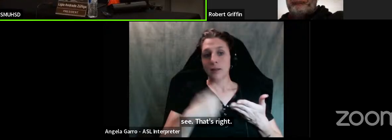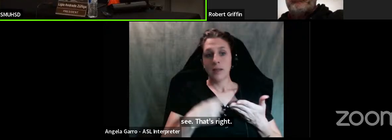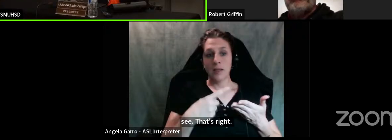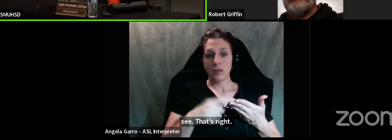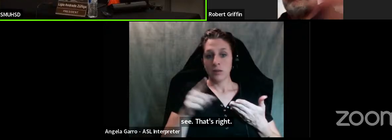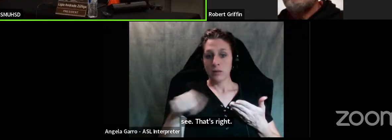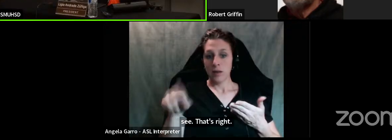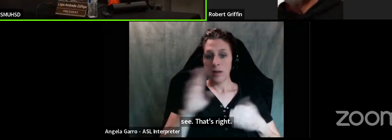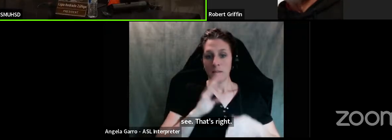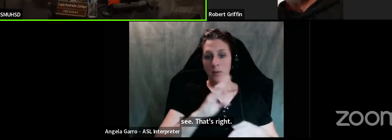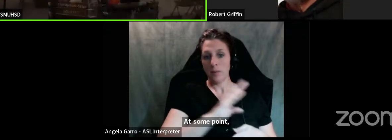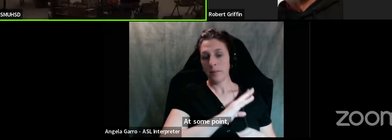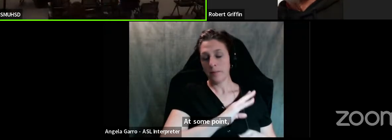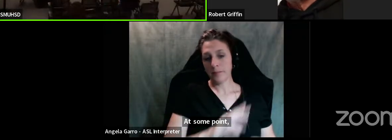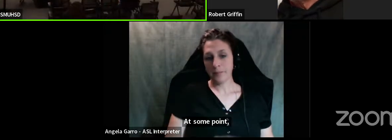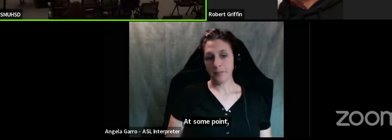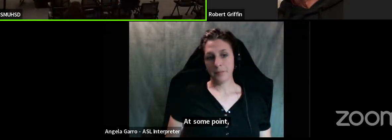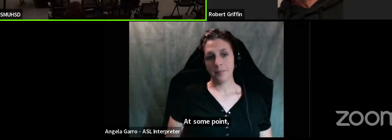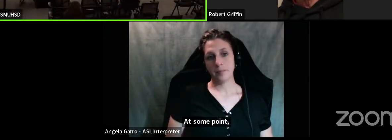board?